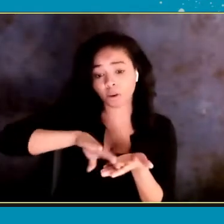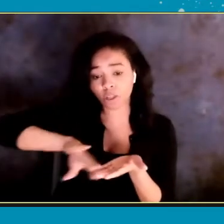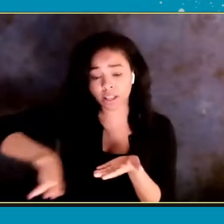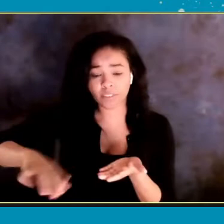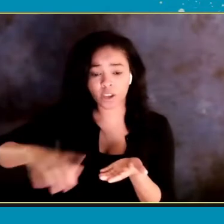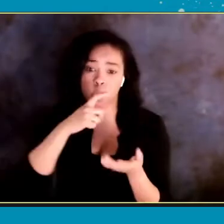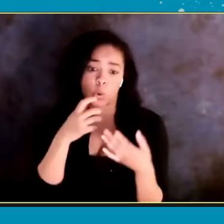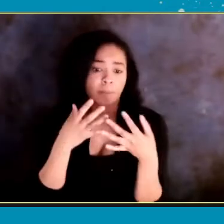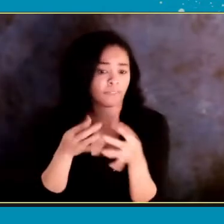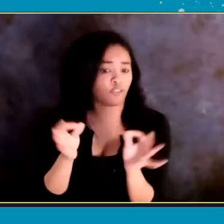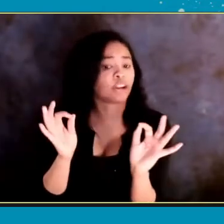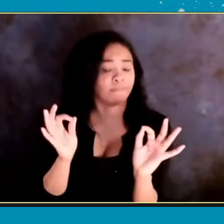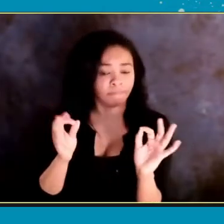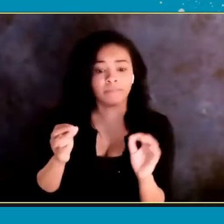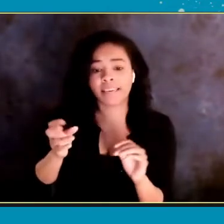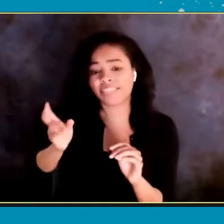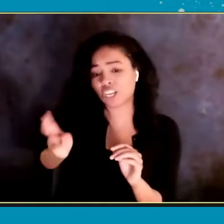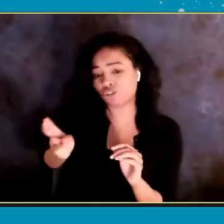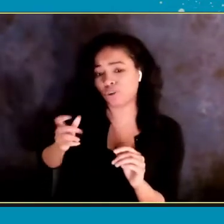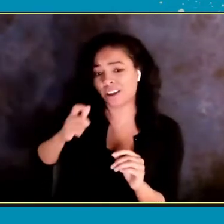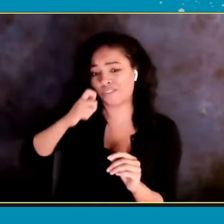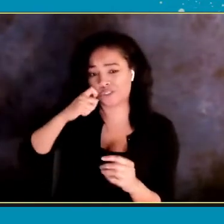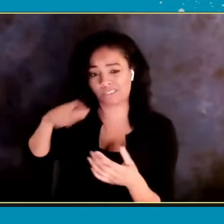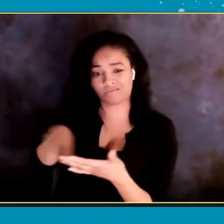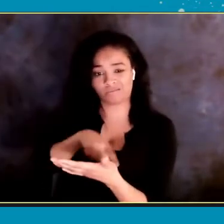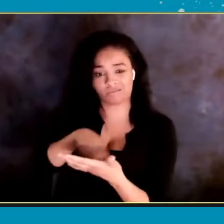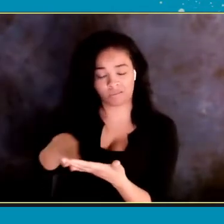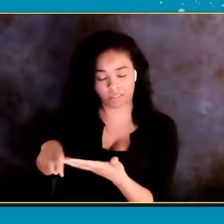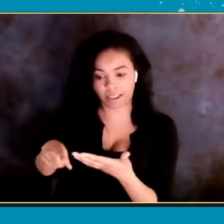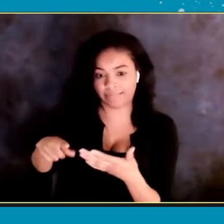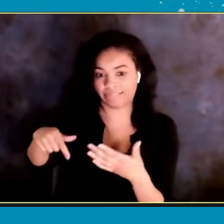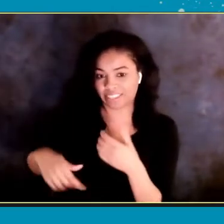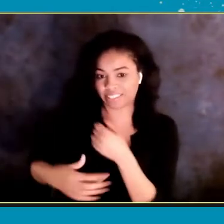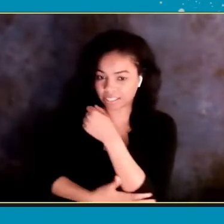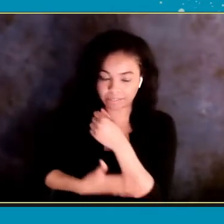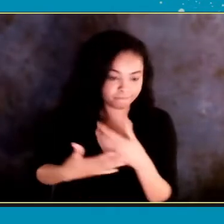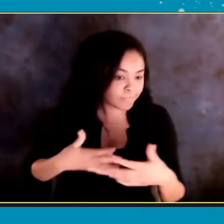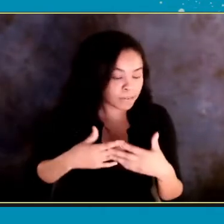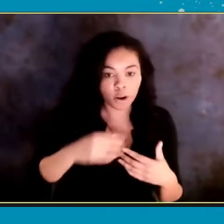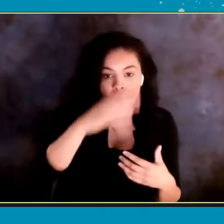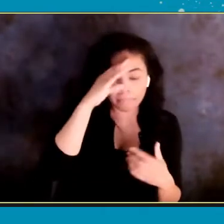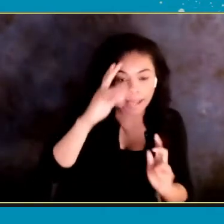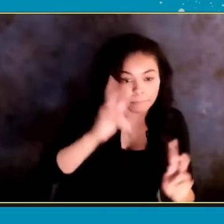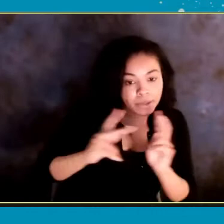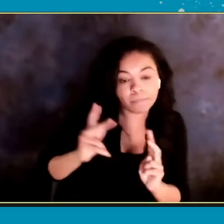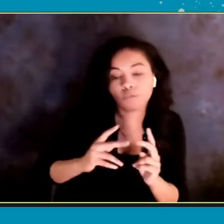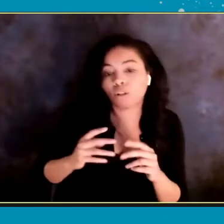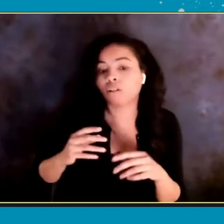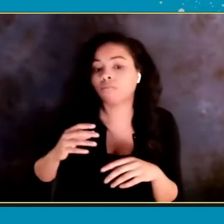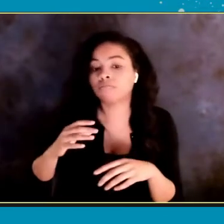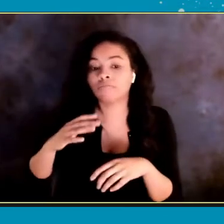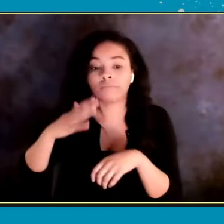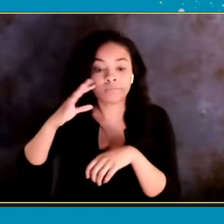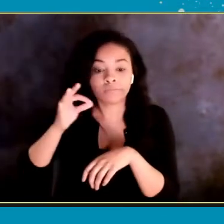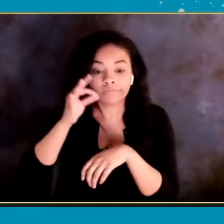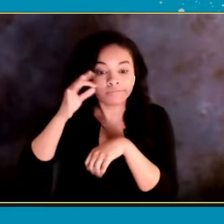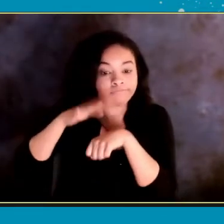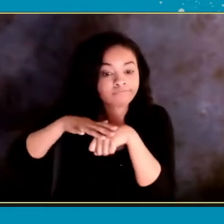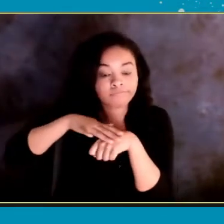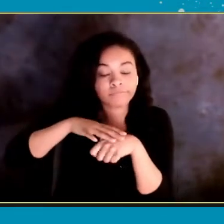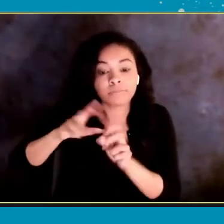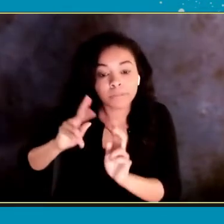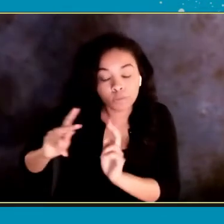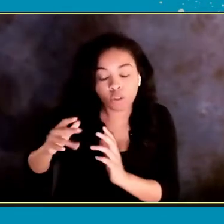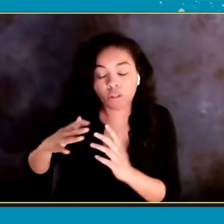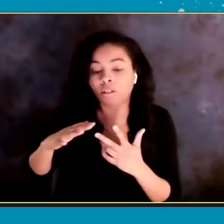of race in this country, whether we're talking about Black folks, Indigenous folks, immigrants, is defined by a capitalist